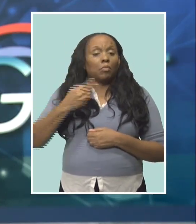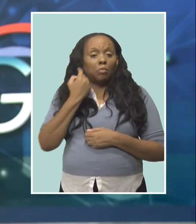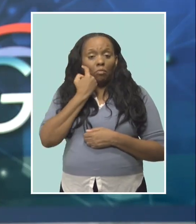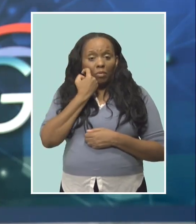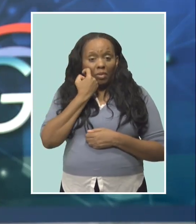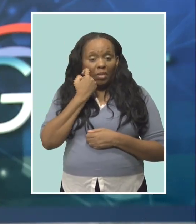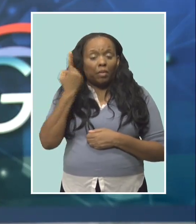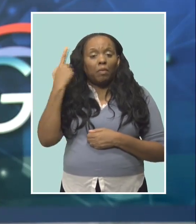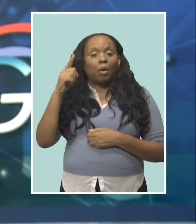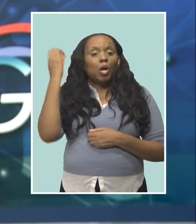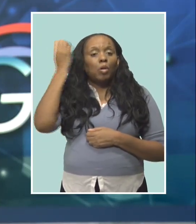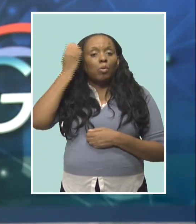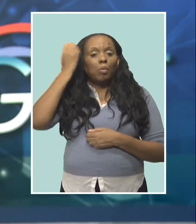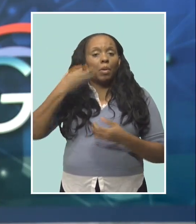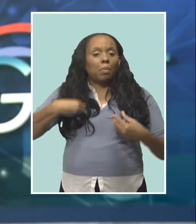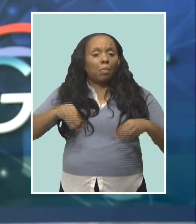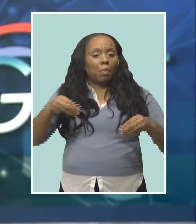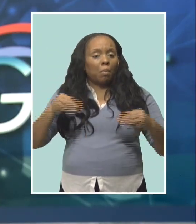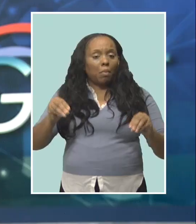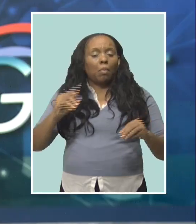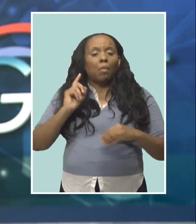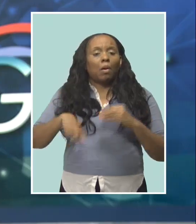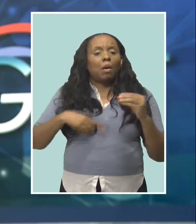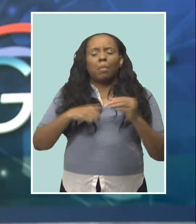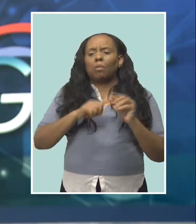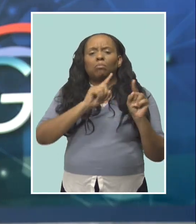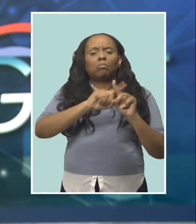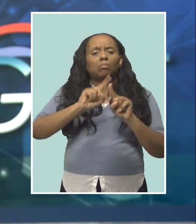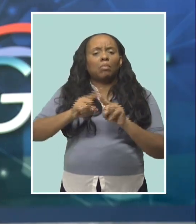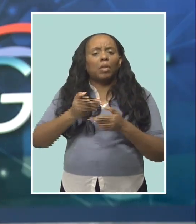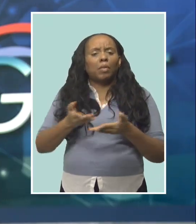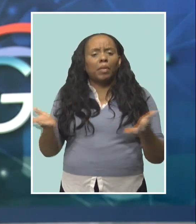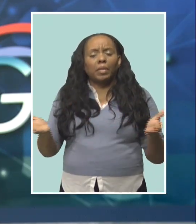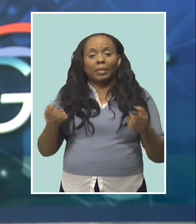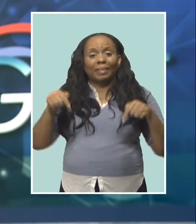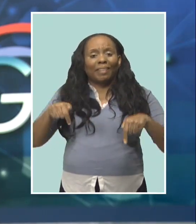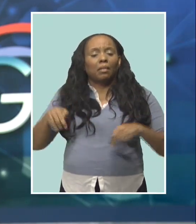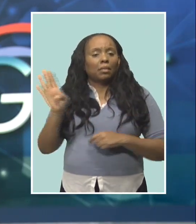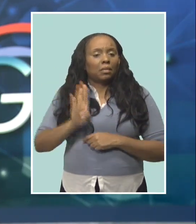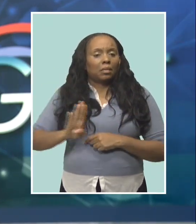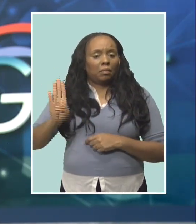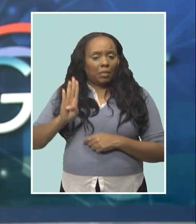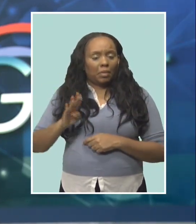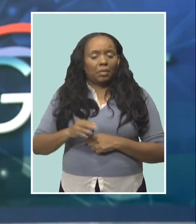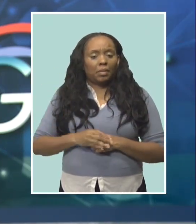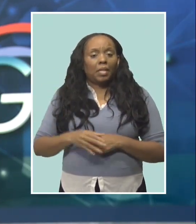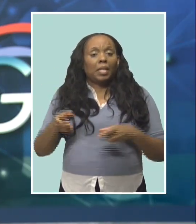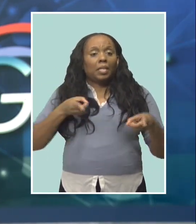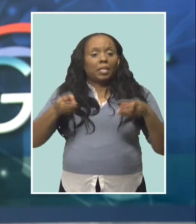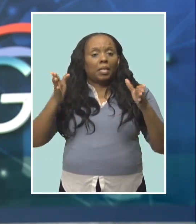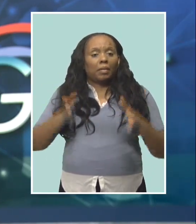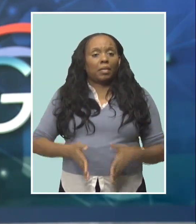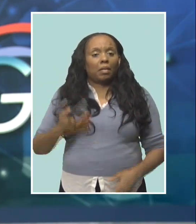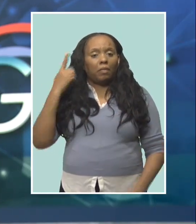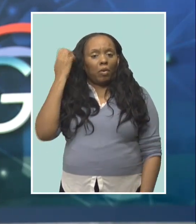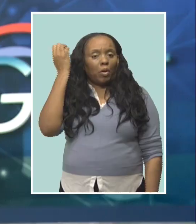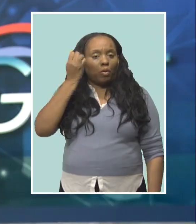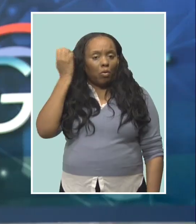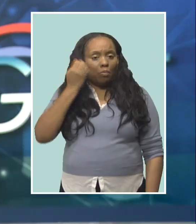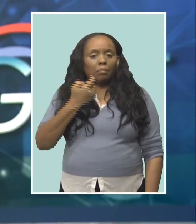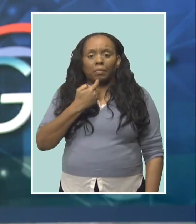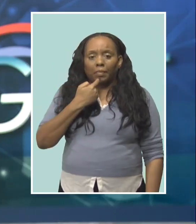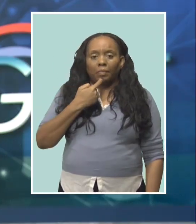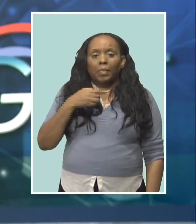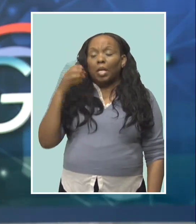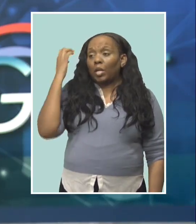in Germany to update the European market on what's new and coming in Destination Barbados. Director for Europe, Tracy Jones, says